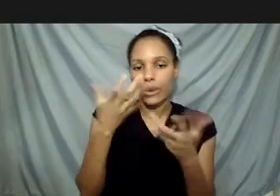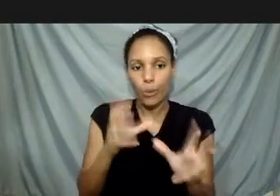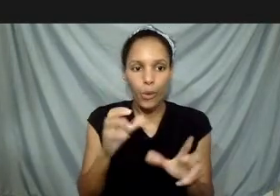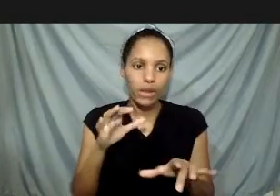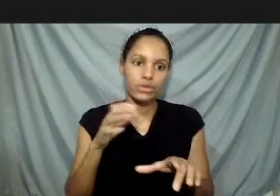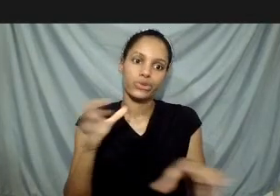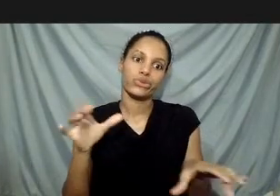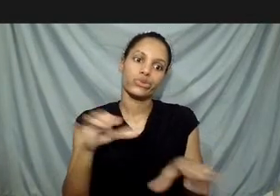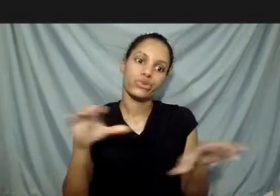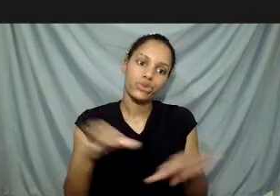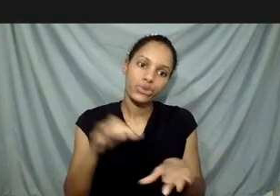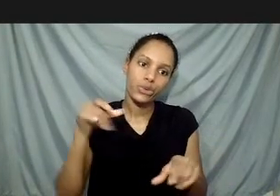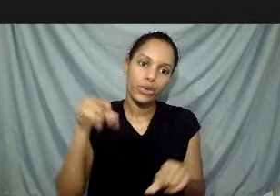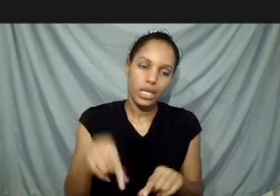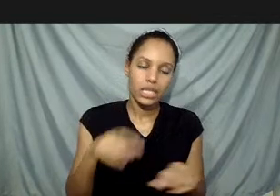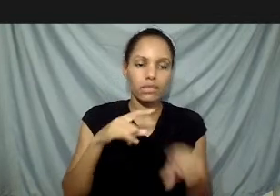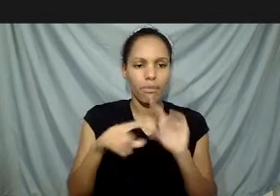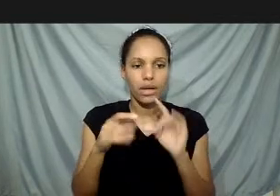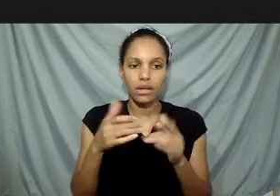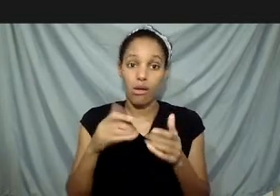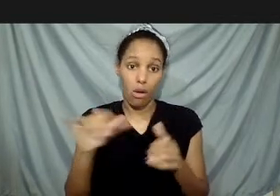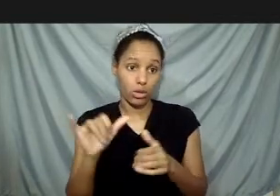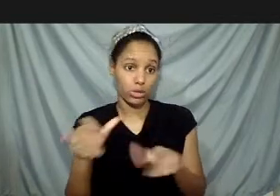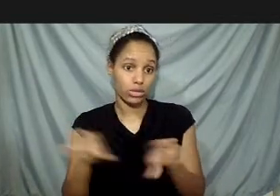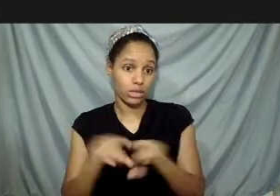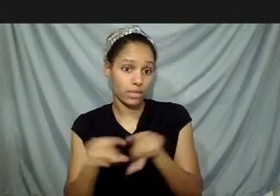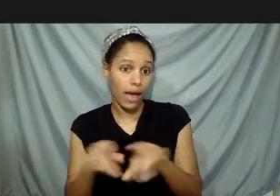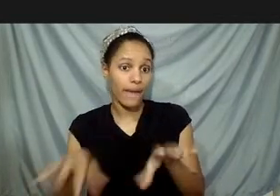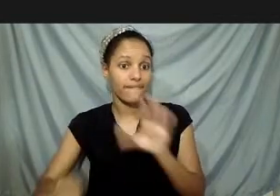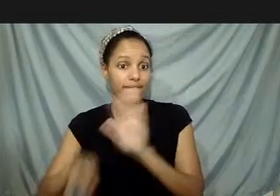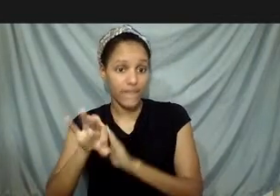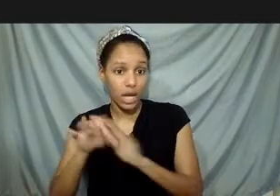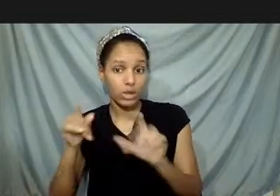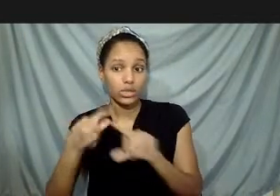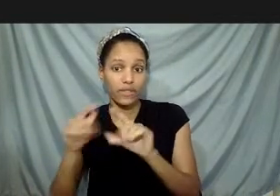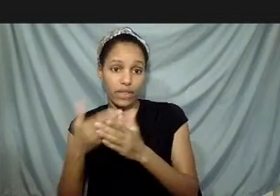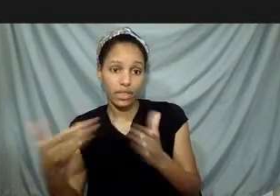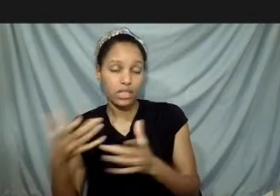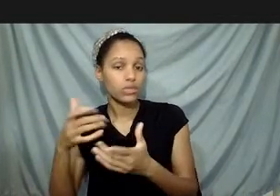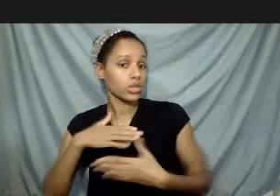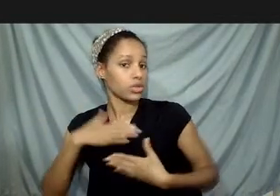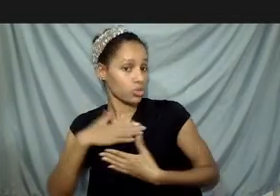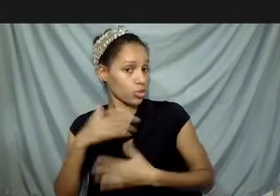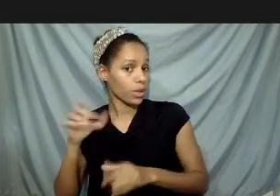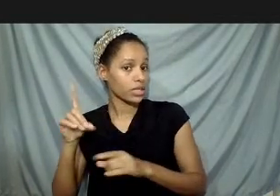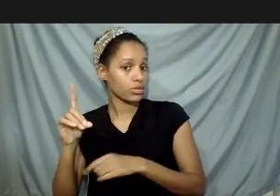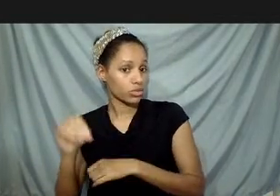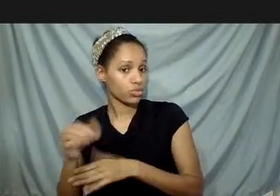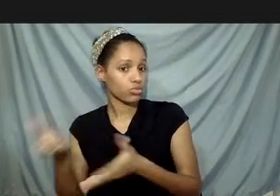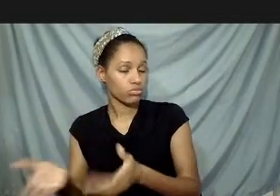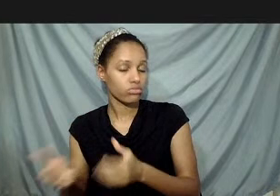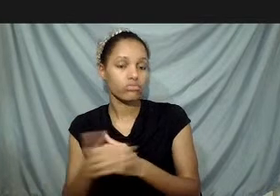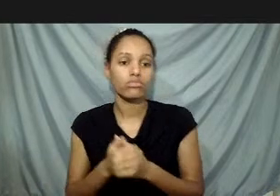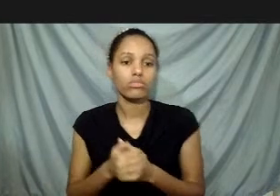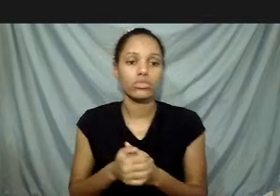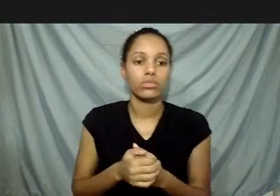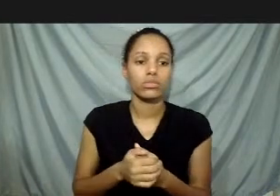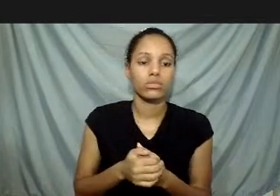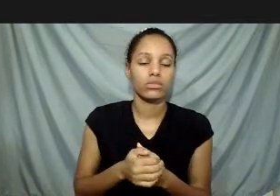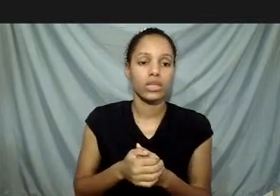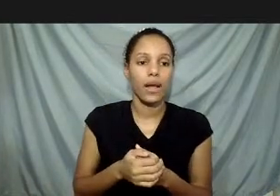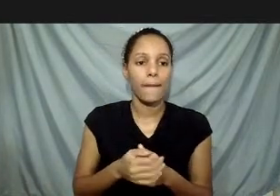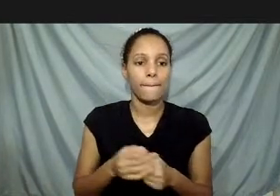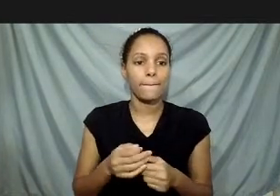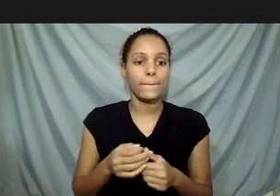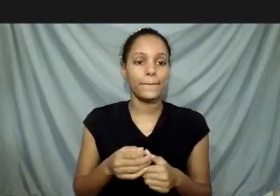And so that enabled us to do work that we're excited about. And so we started out first with a